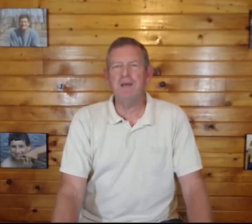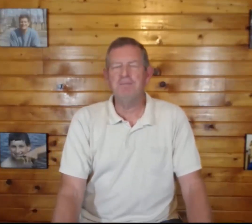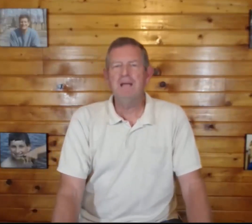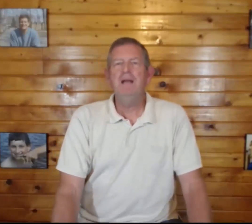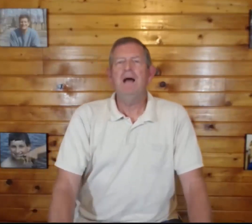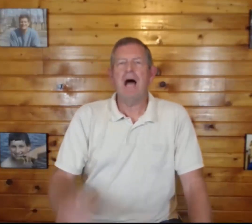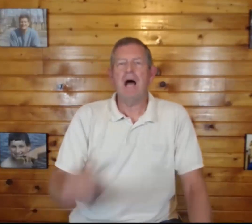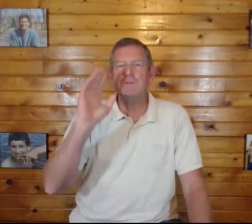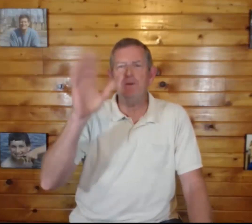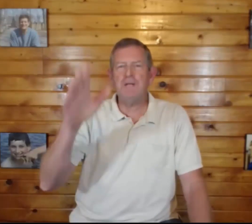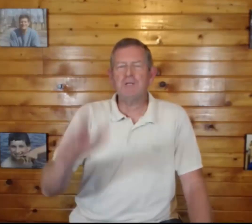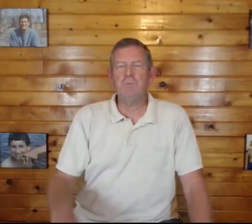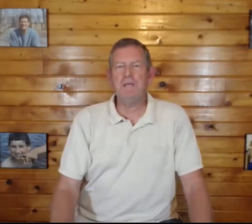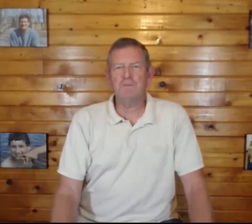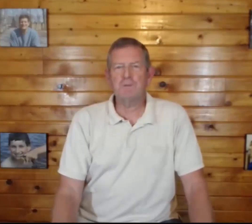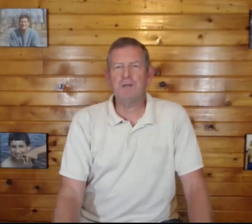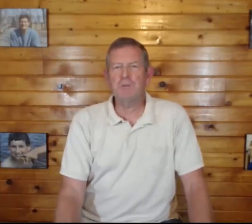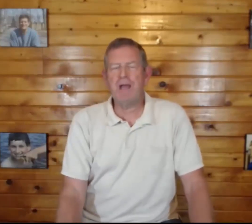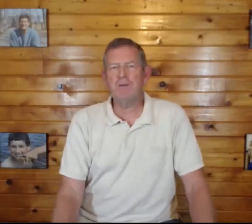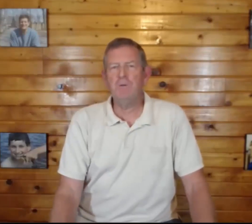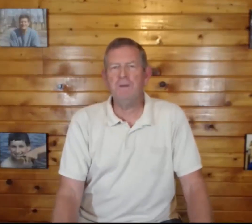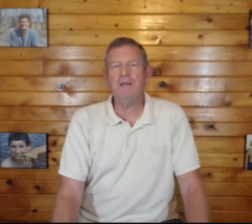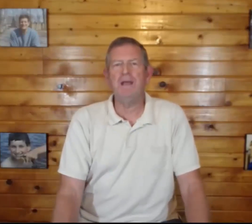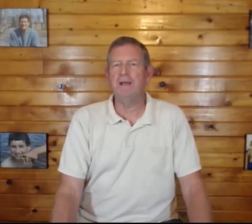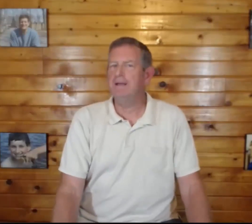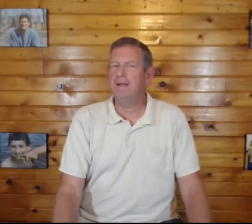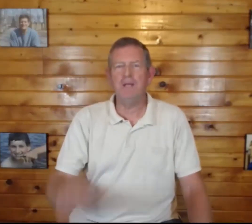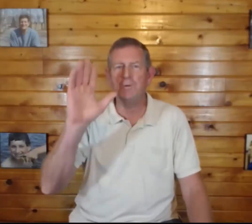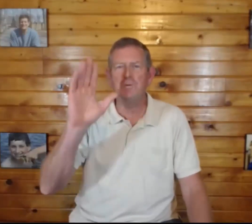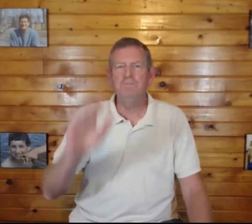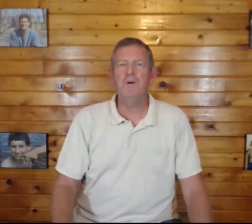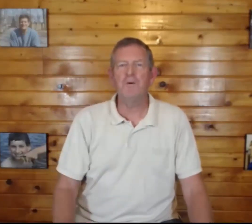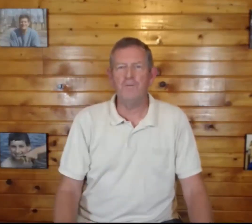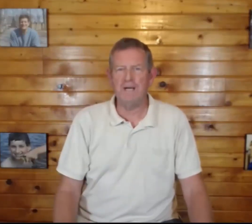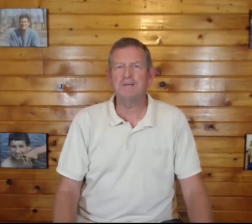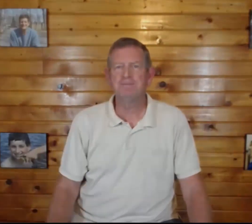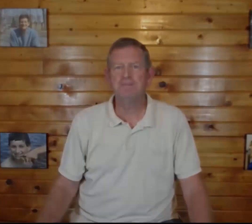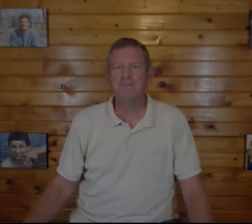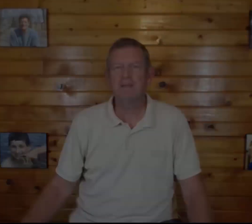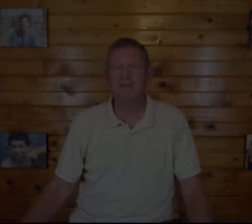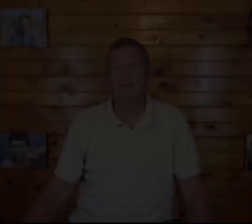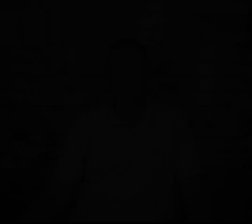fine then. I'll see you next week. It was a pleasure having you with me, and à bientôt. Au revoir.